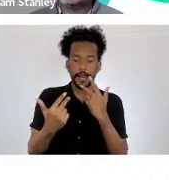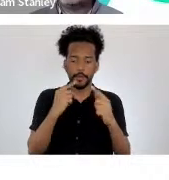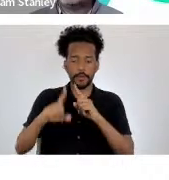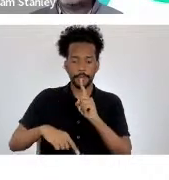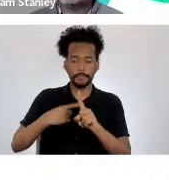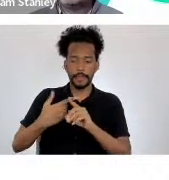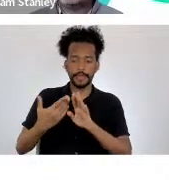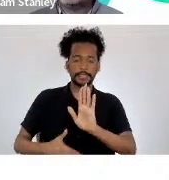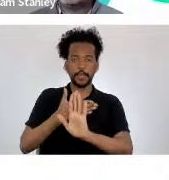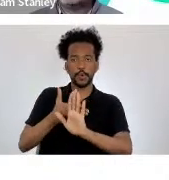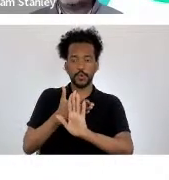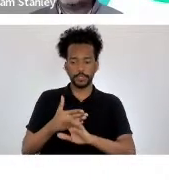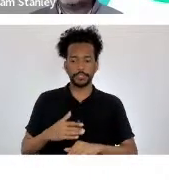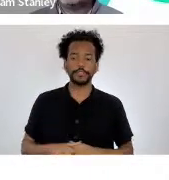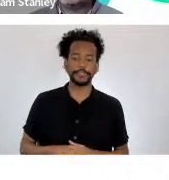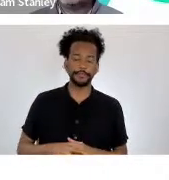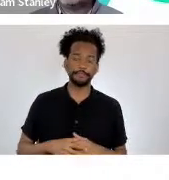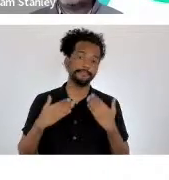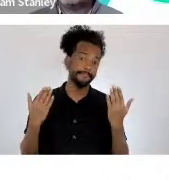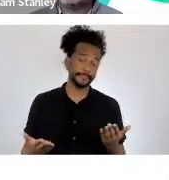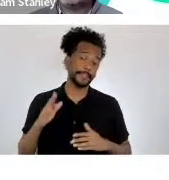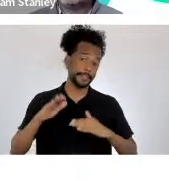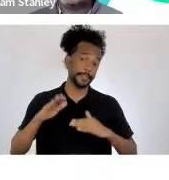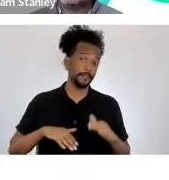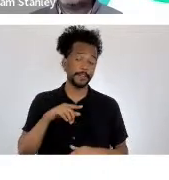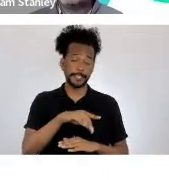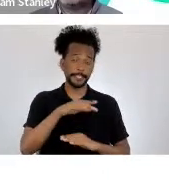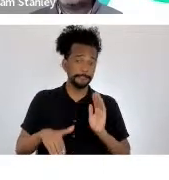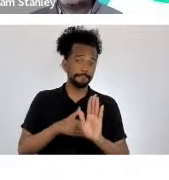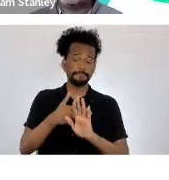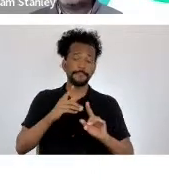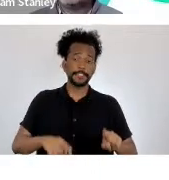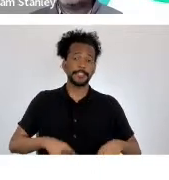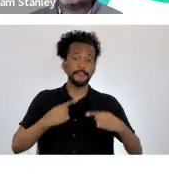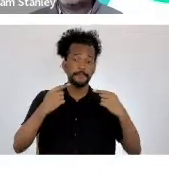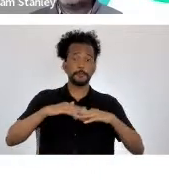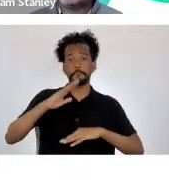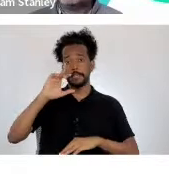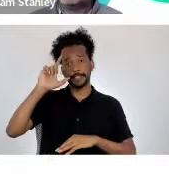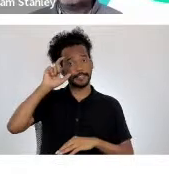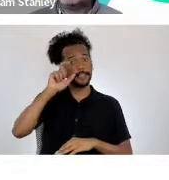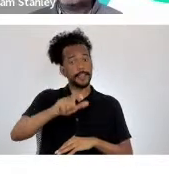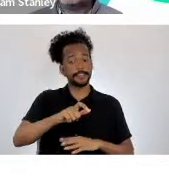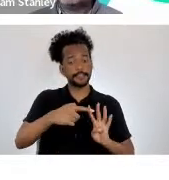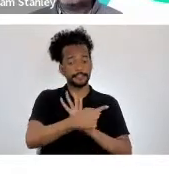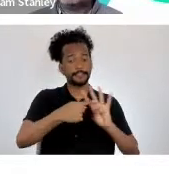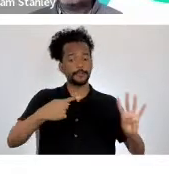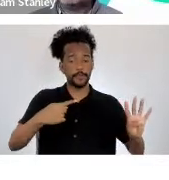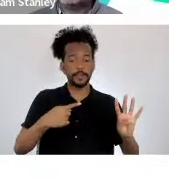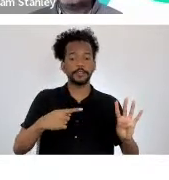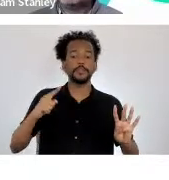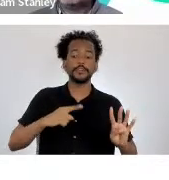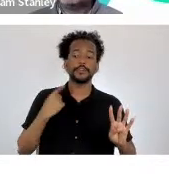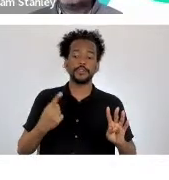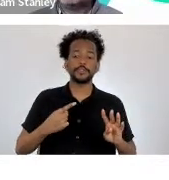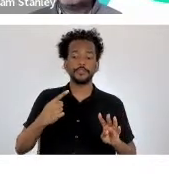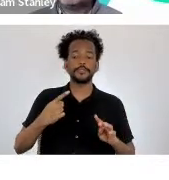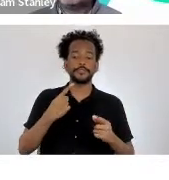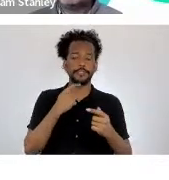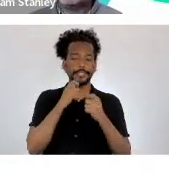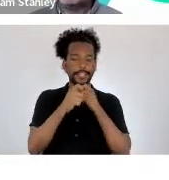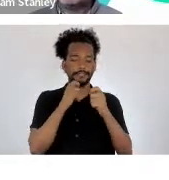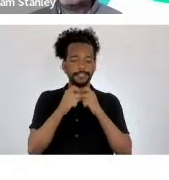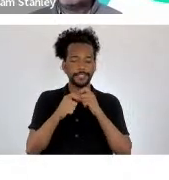is perhaps one of the most interesting challenges that emerged. Our interviewees also talked about this in detail. AI can